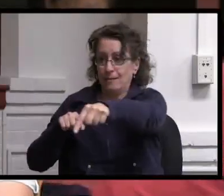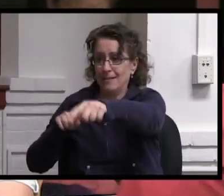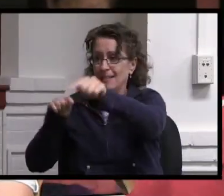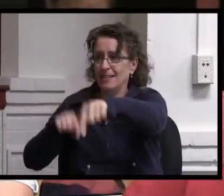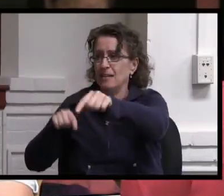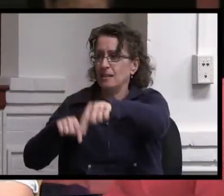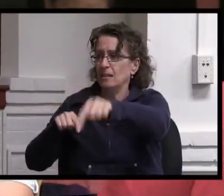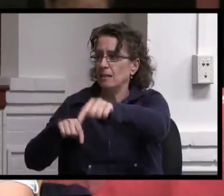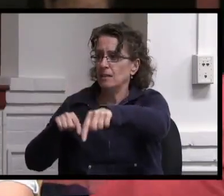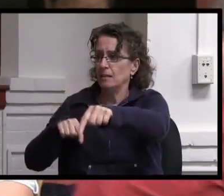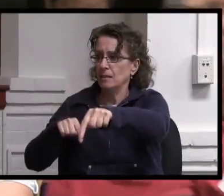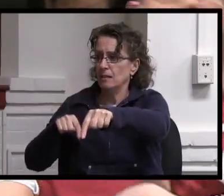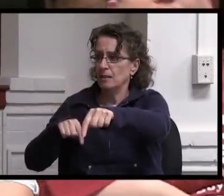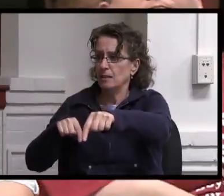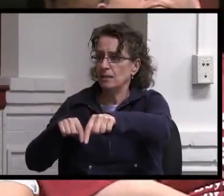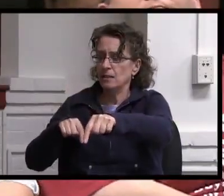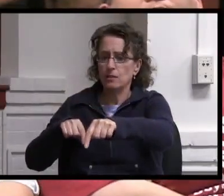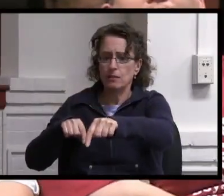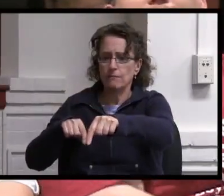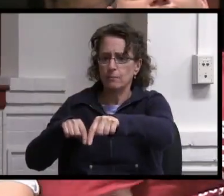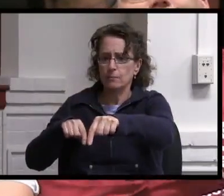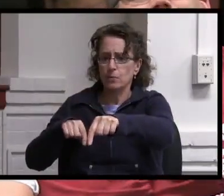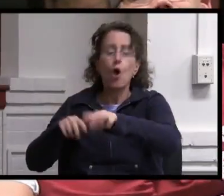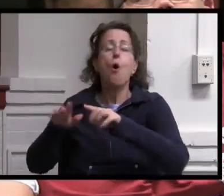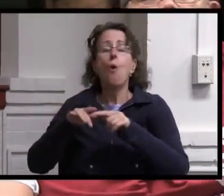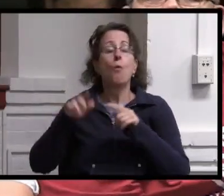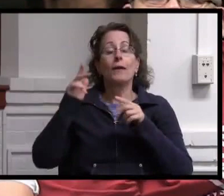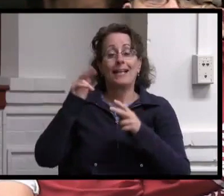of Flat Street. And